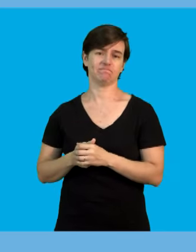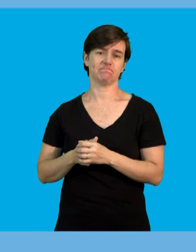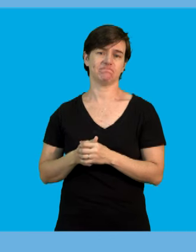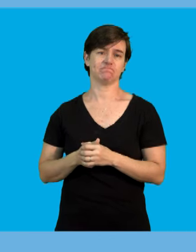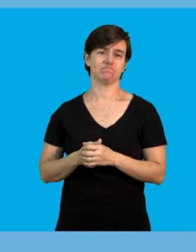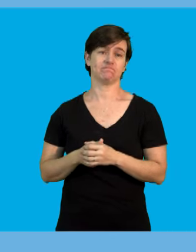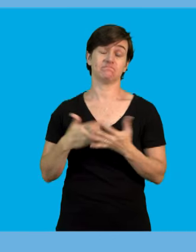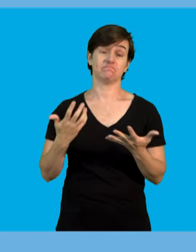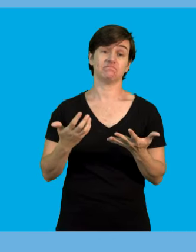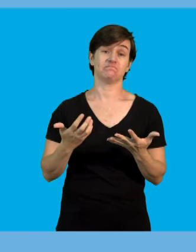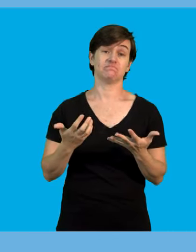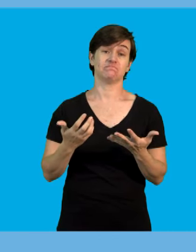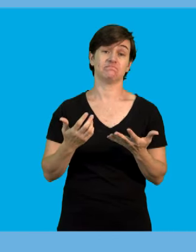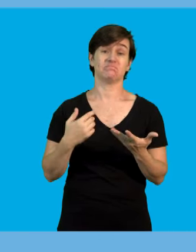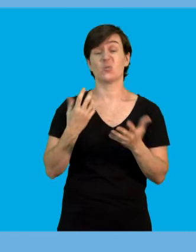even, for instance, look at